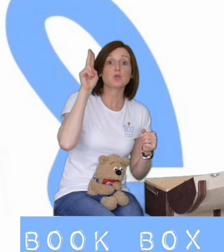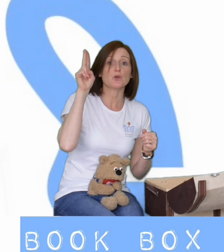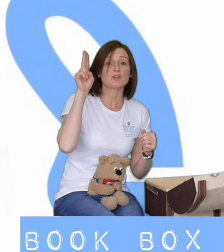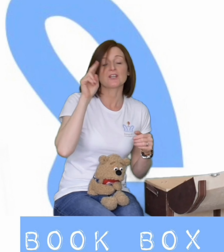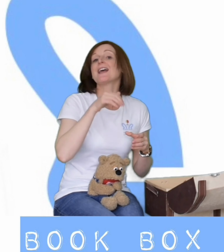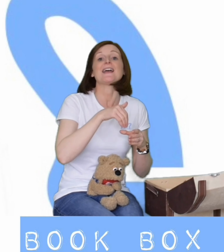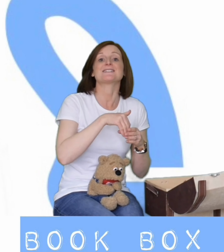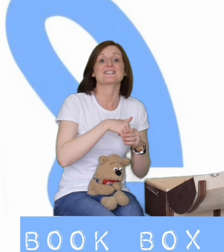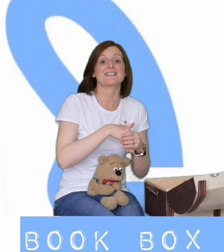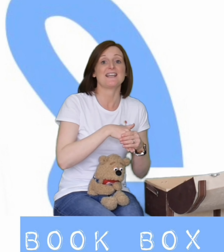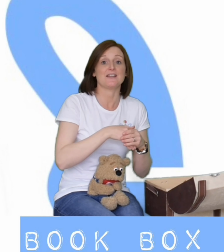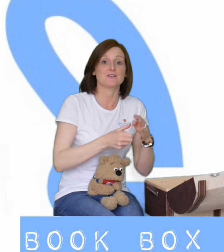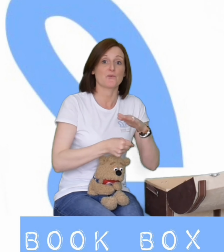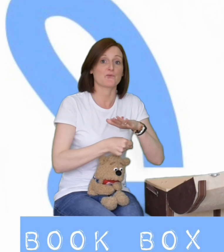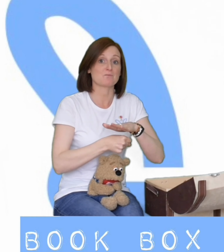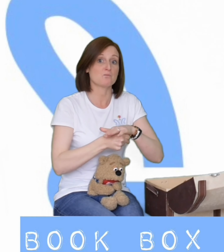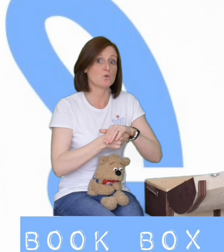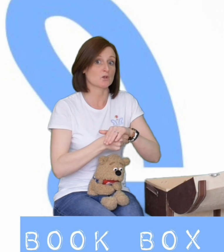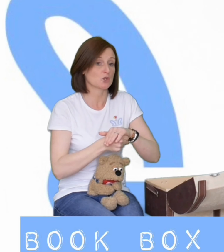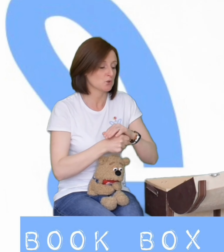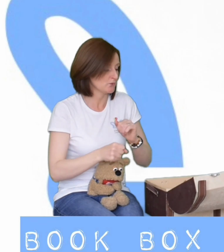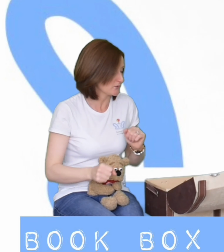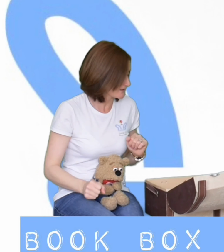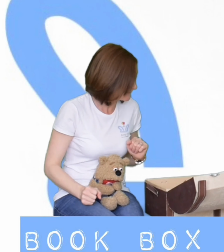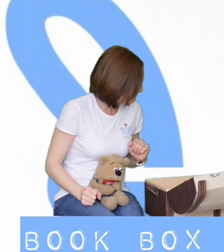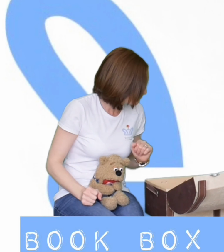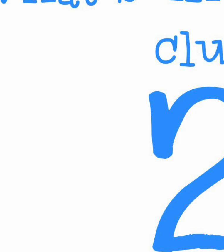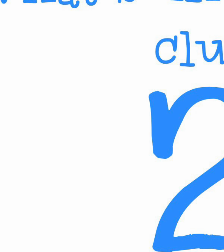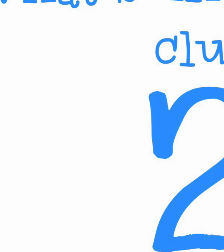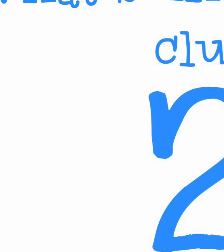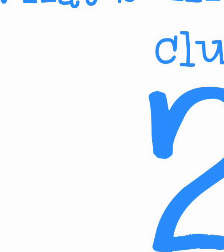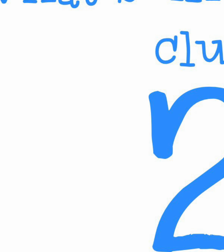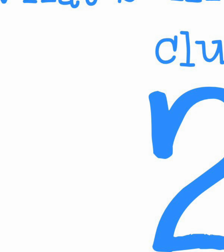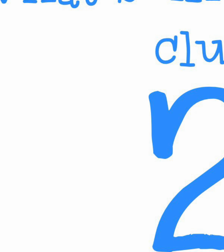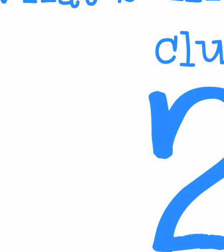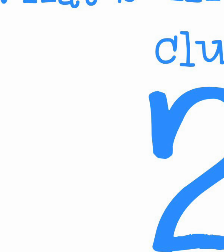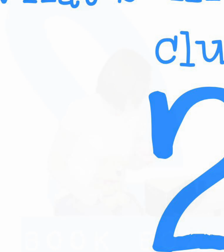Let's look inside for more clues.